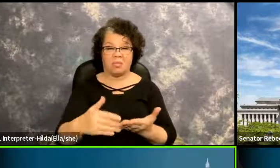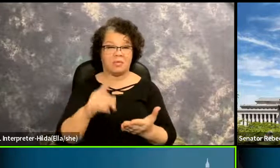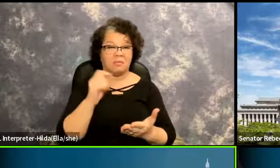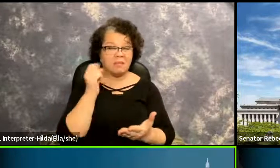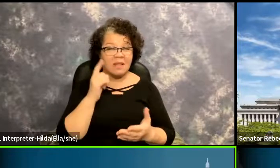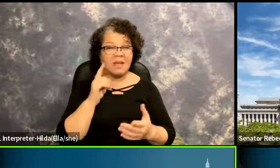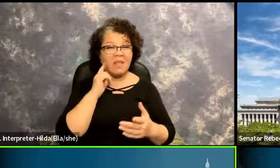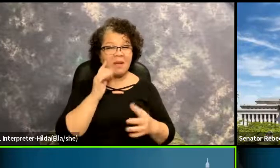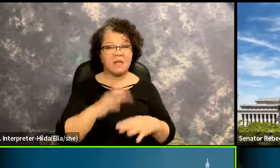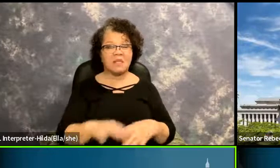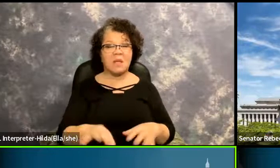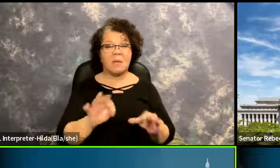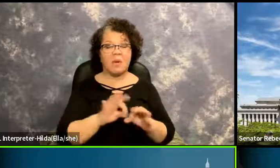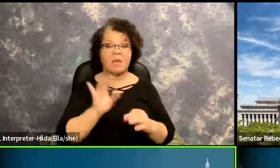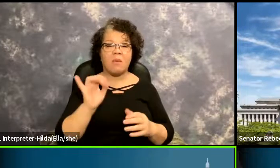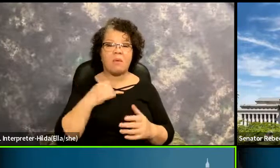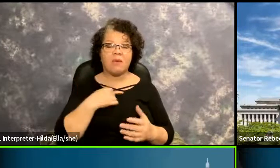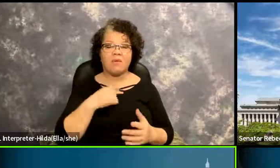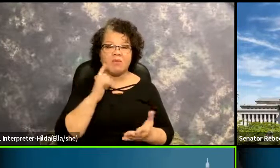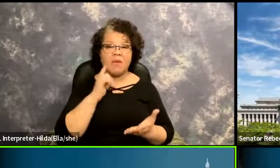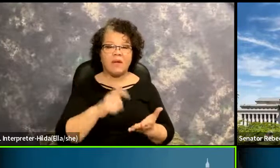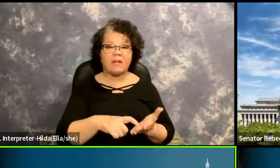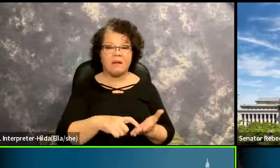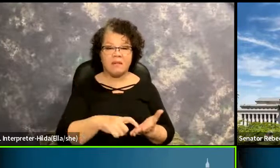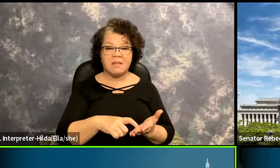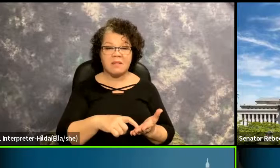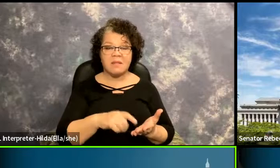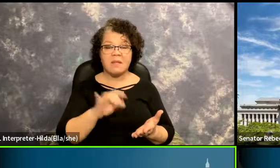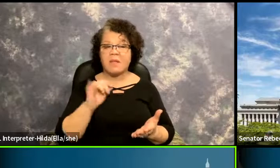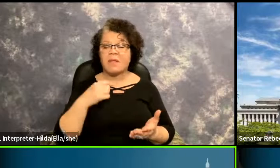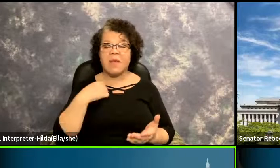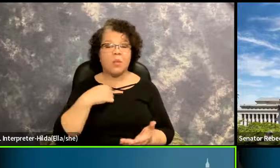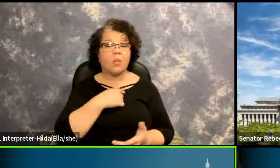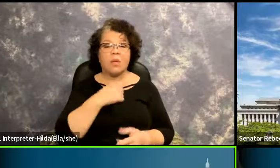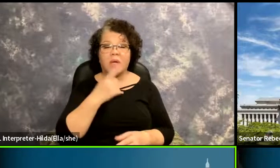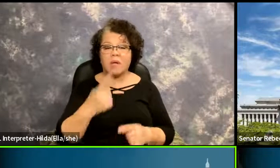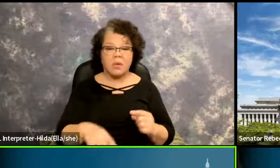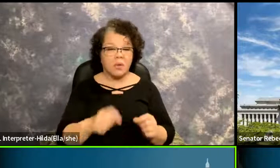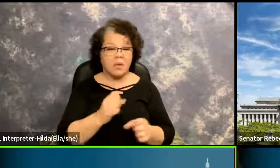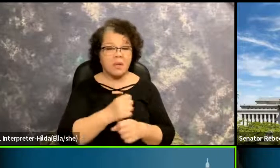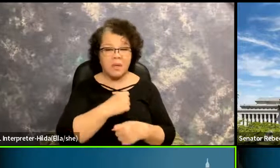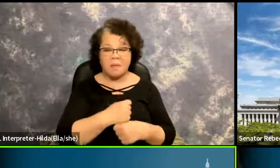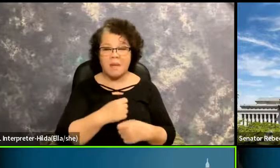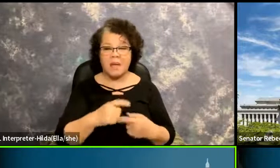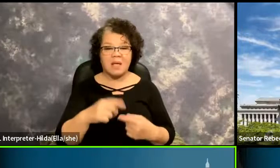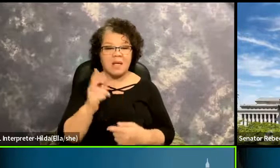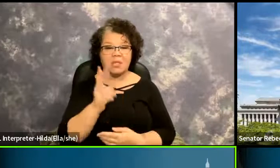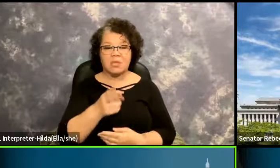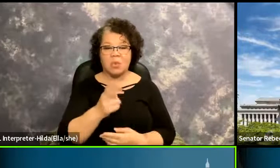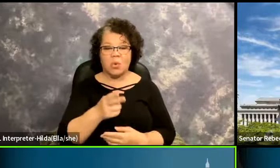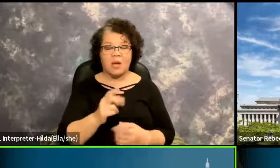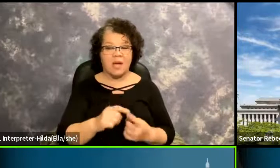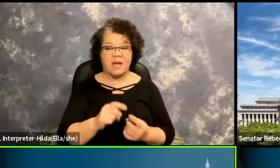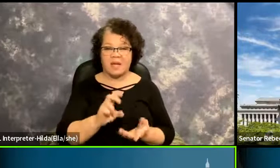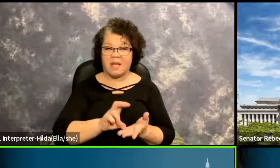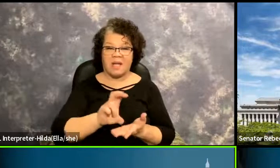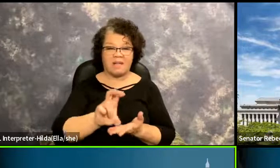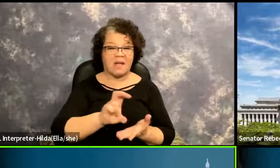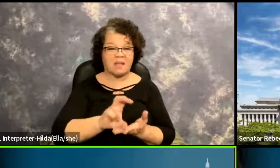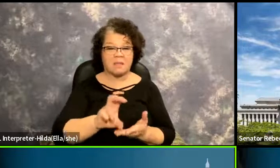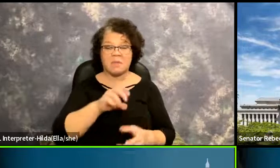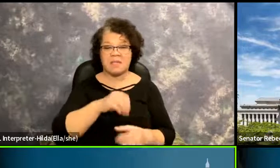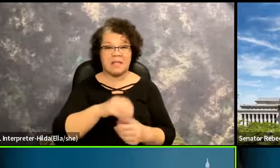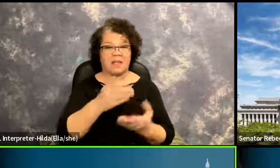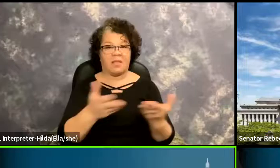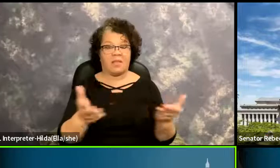we recognize that we could not have made historic investments in things